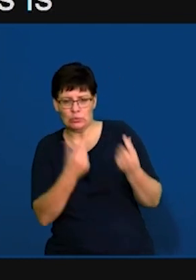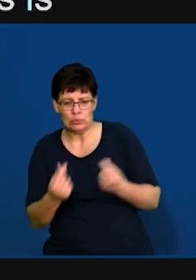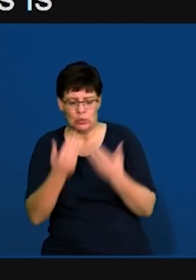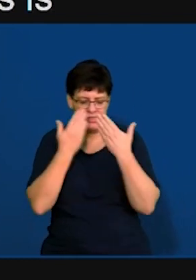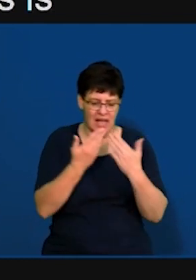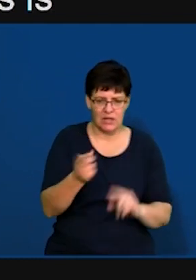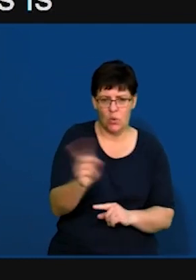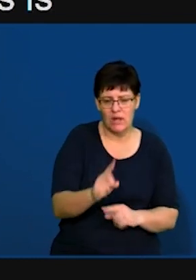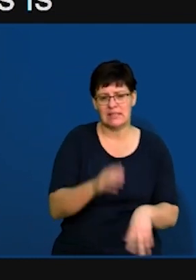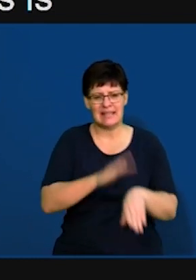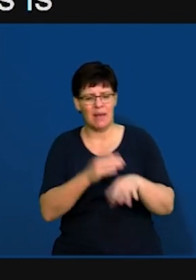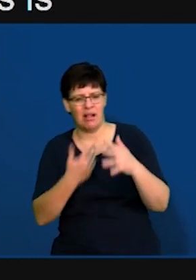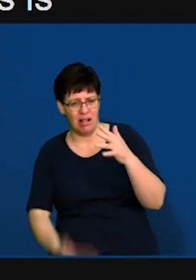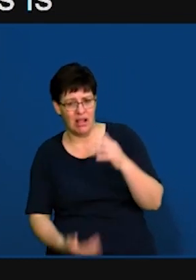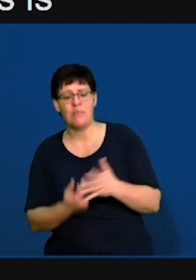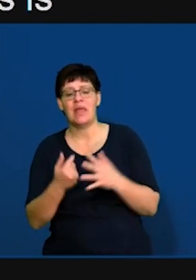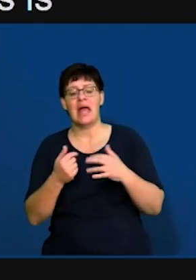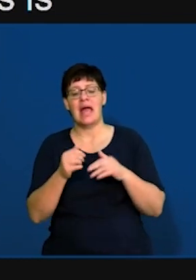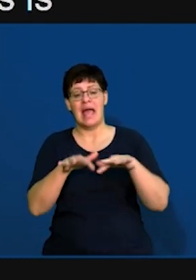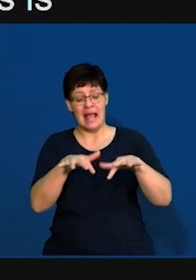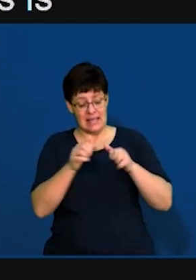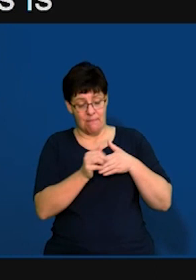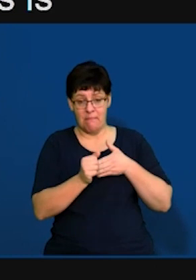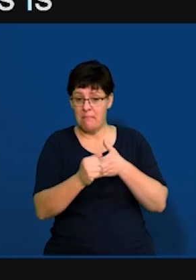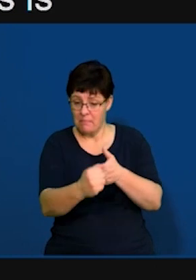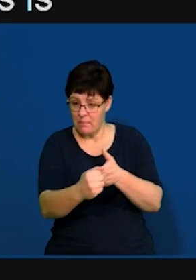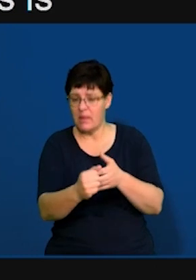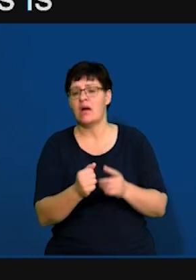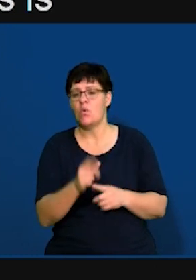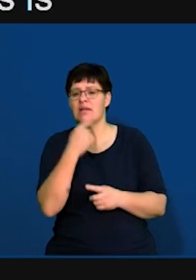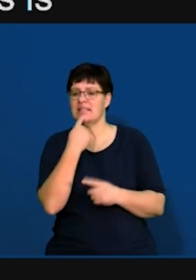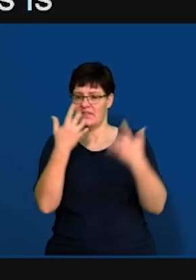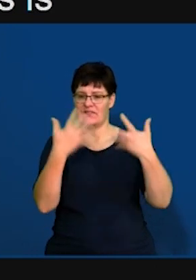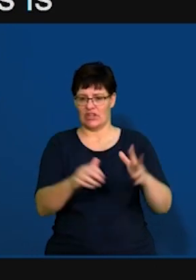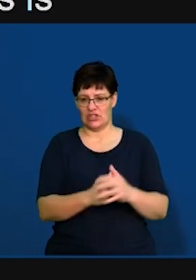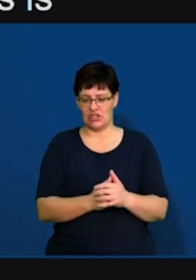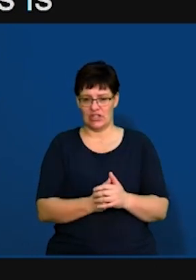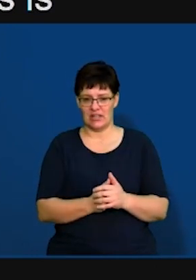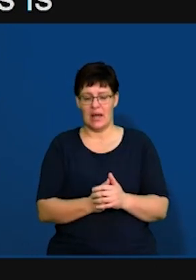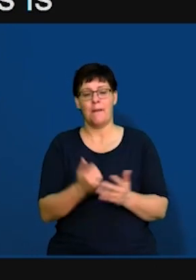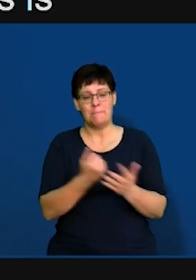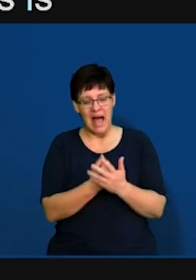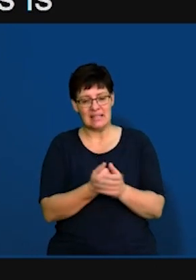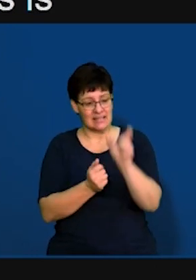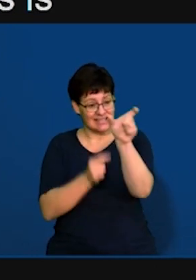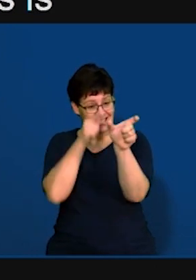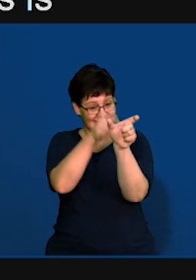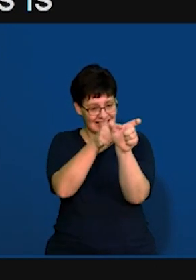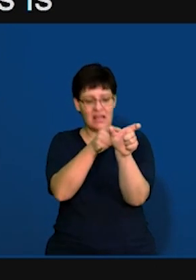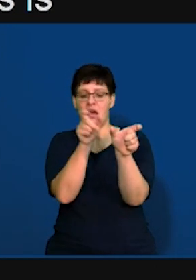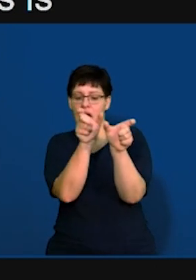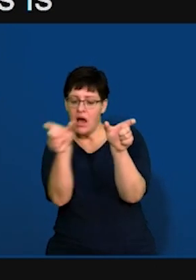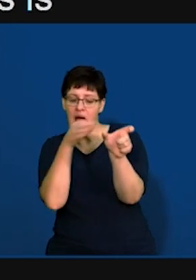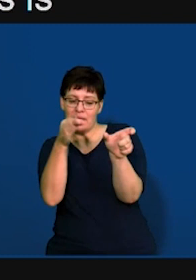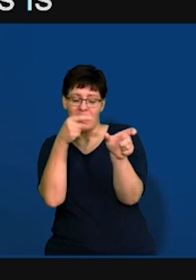the exam guideline, I think we've mentioned this, one too many times. Make use of the data sheet. This